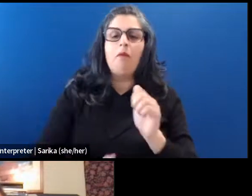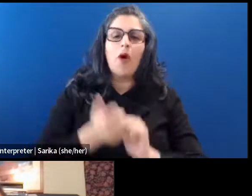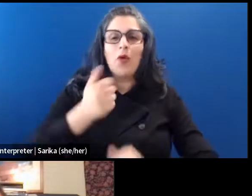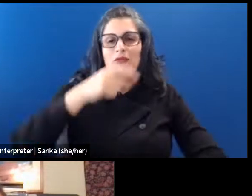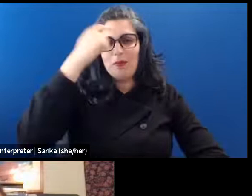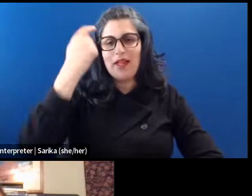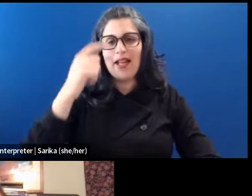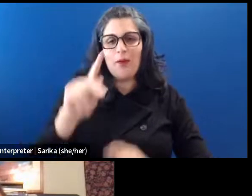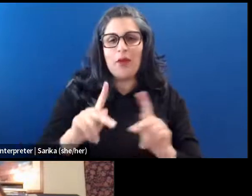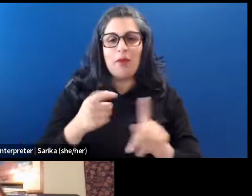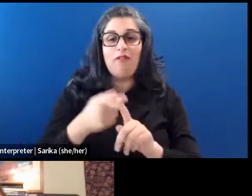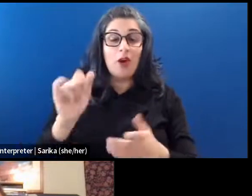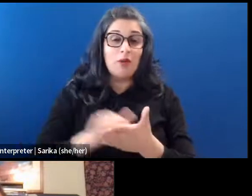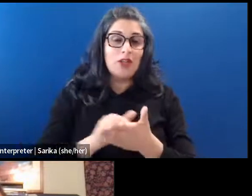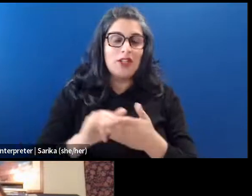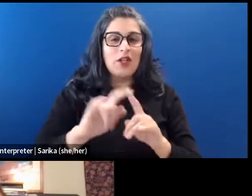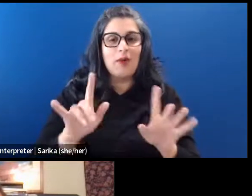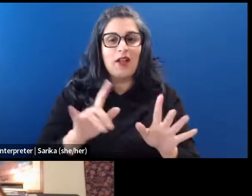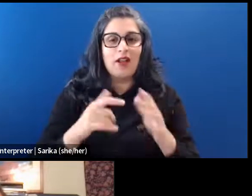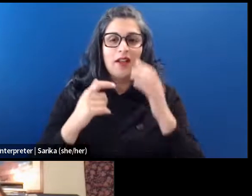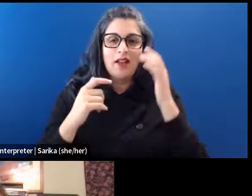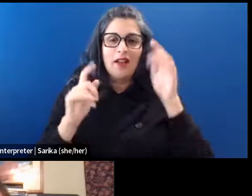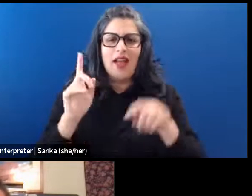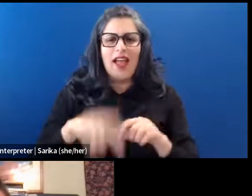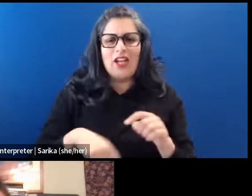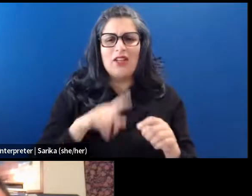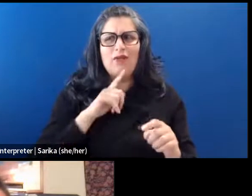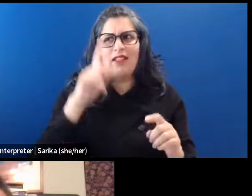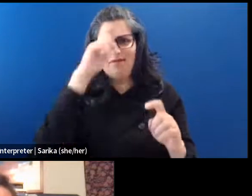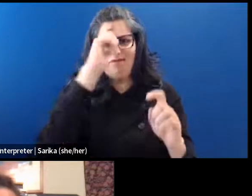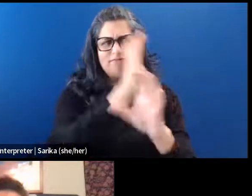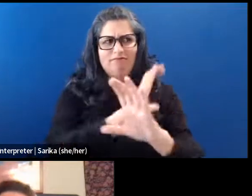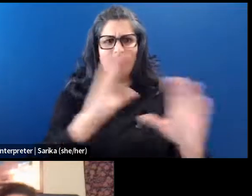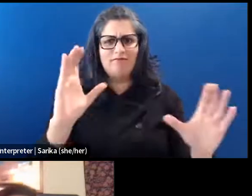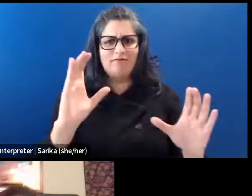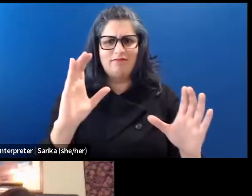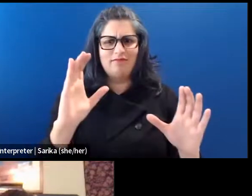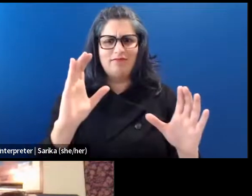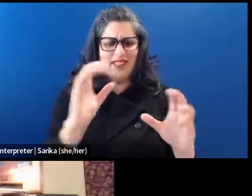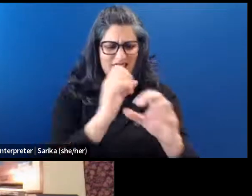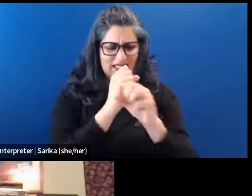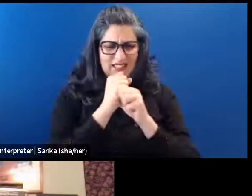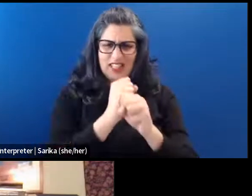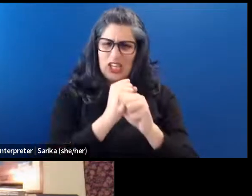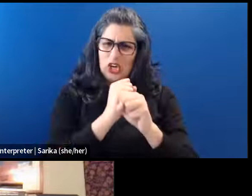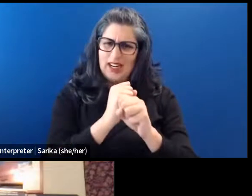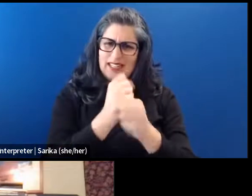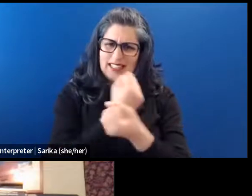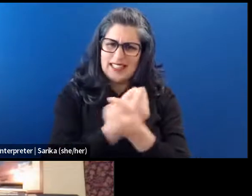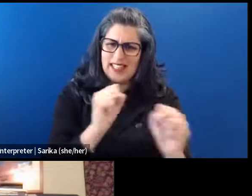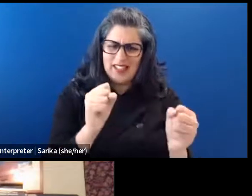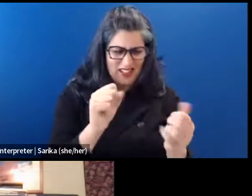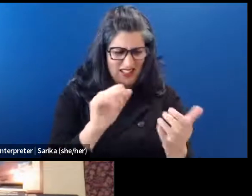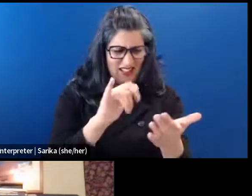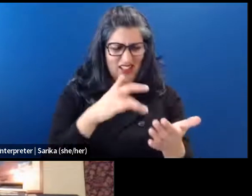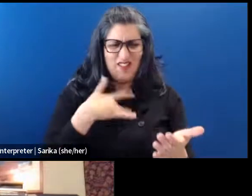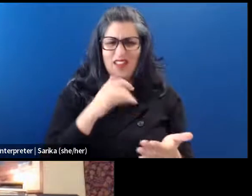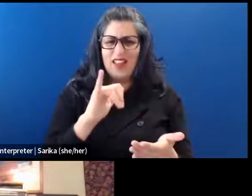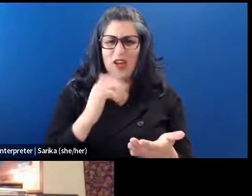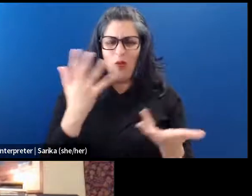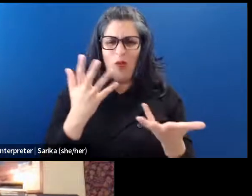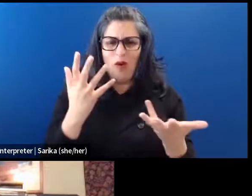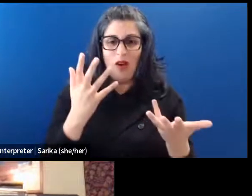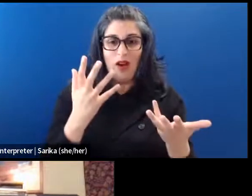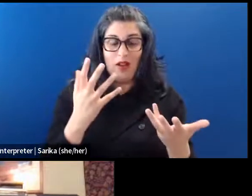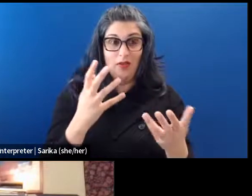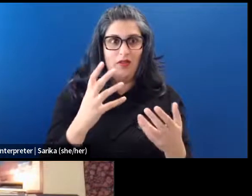that retreat. But I couldn't really imagine what security and safety felt like. It was, there was such an